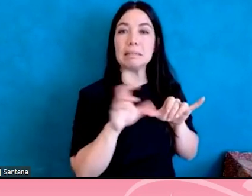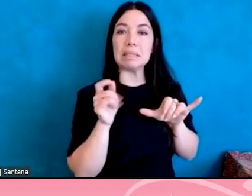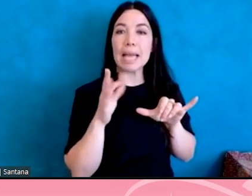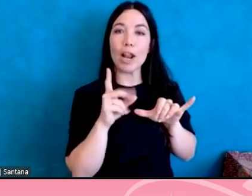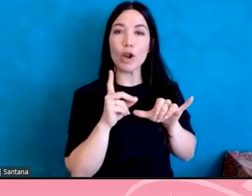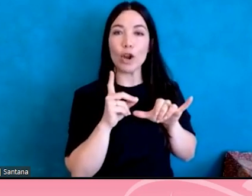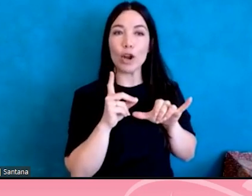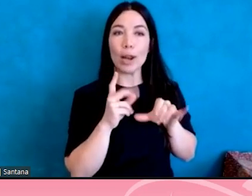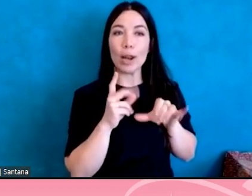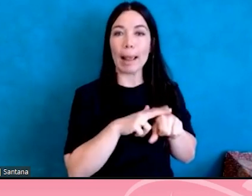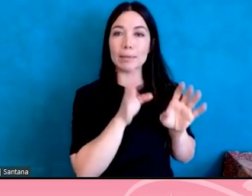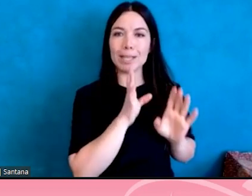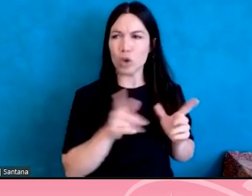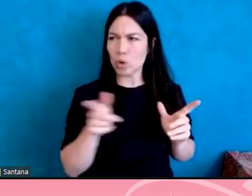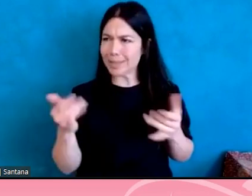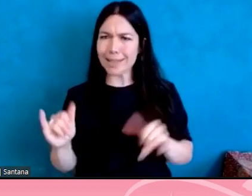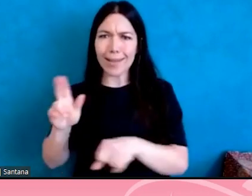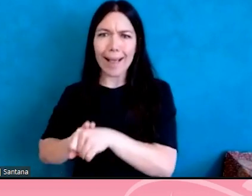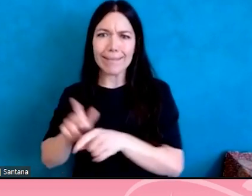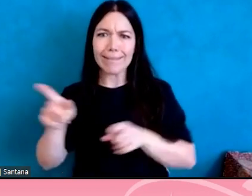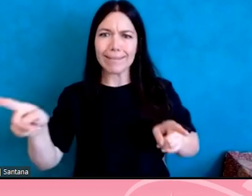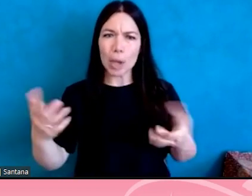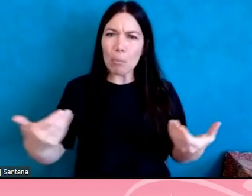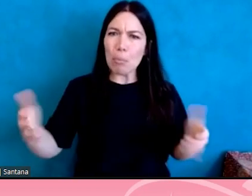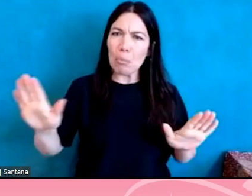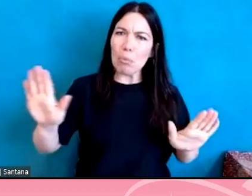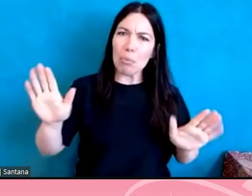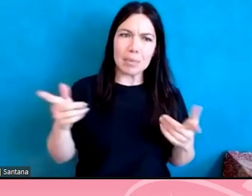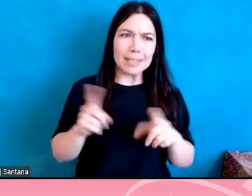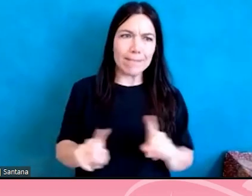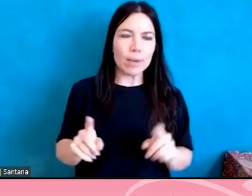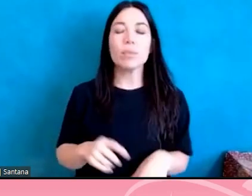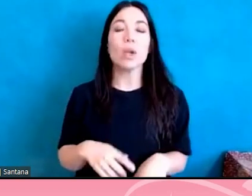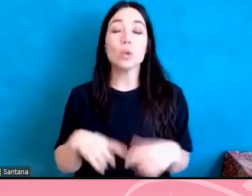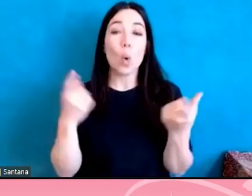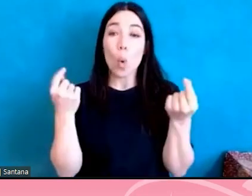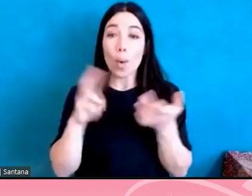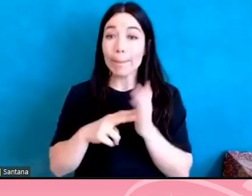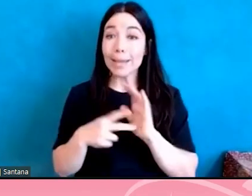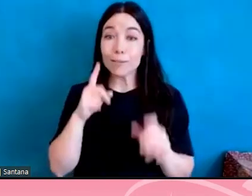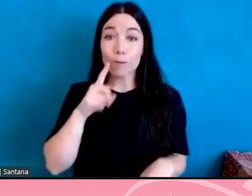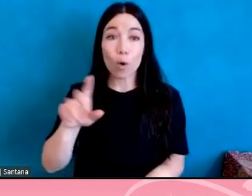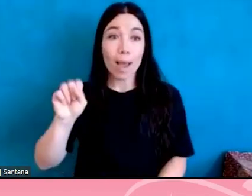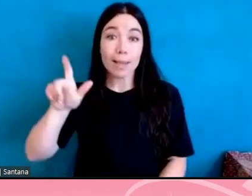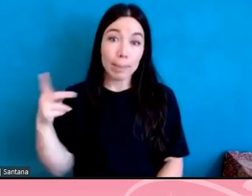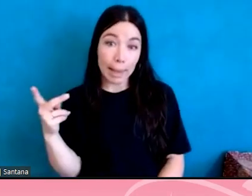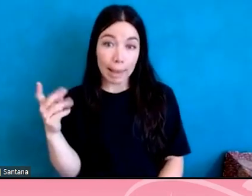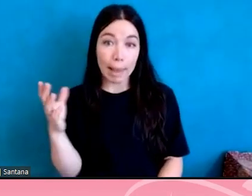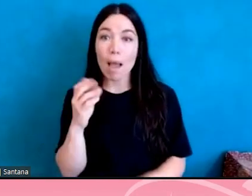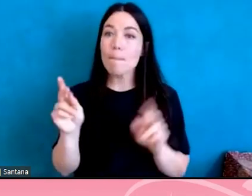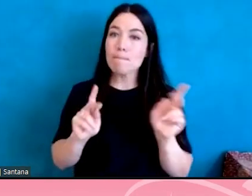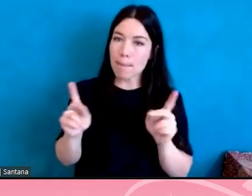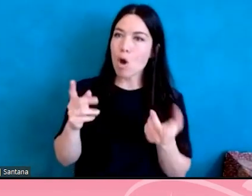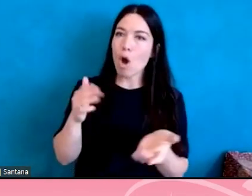So looking specifically at what that means for speech language pathologists and people that are going to be working to identify disorder